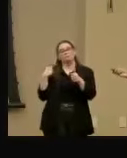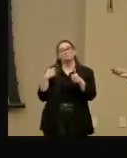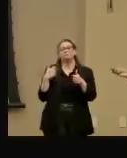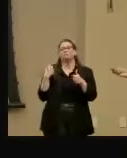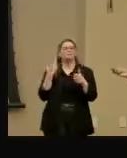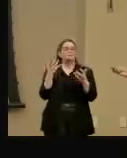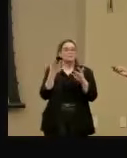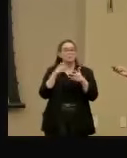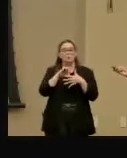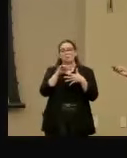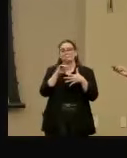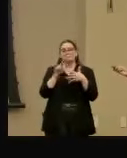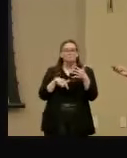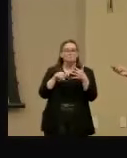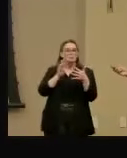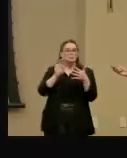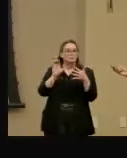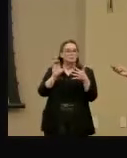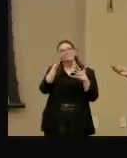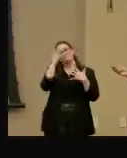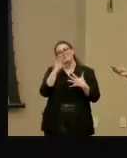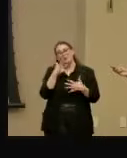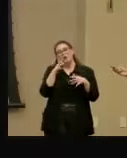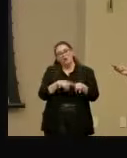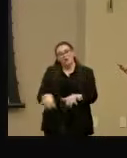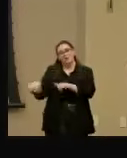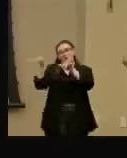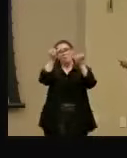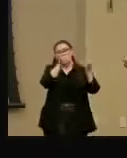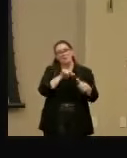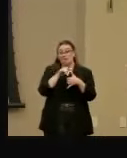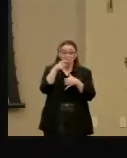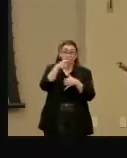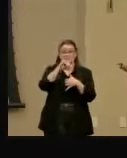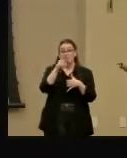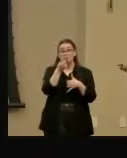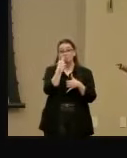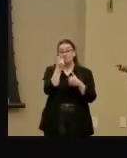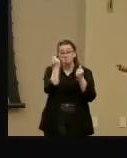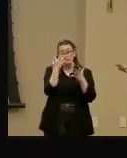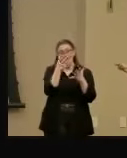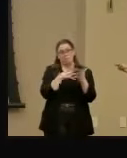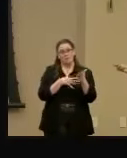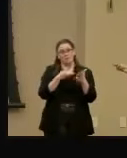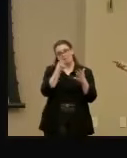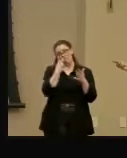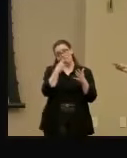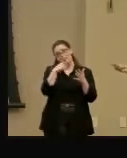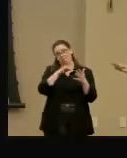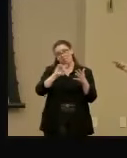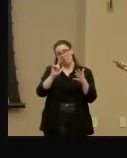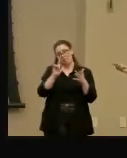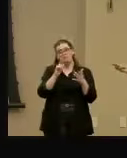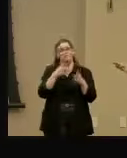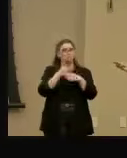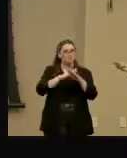these are birth controls that are these unfortunately are birth controls that are quite common. The pill, a lot of women take the pill to prevent pregnancy. But